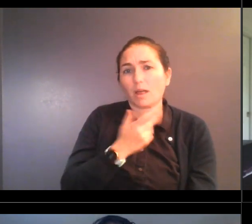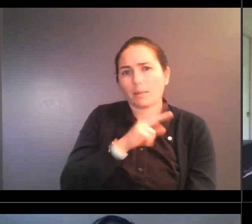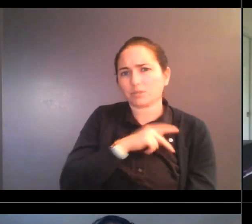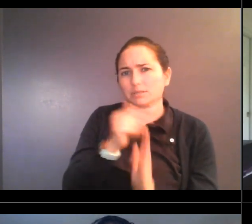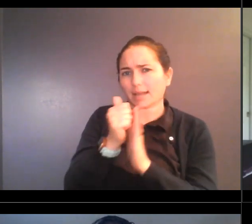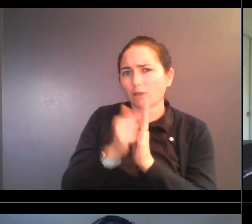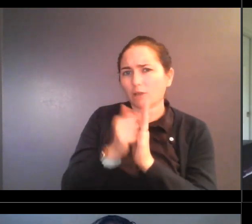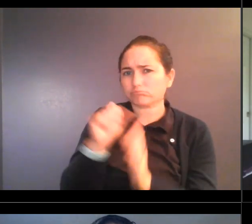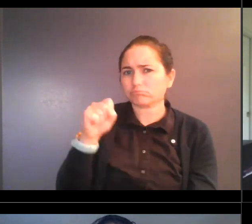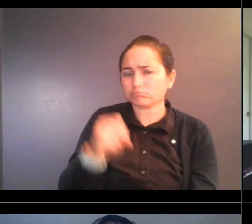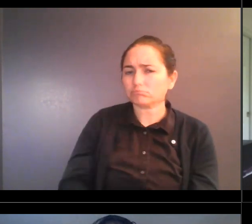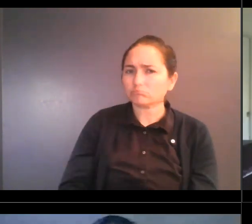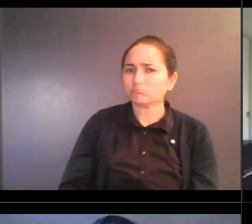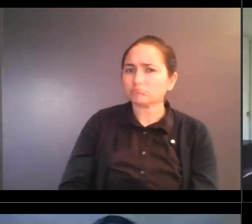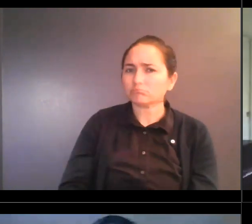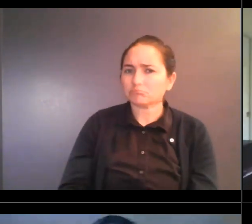Yeah.